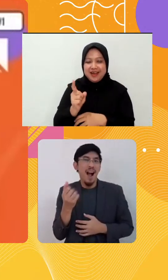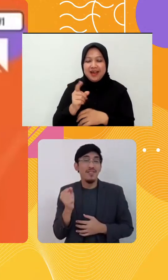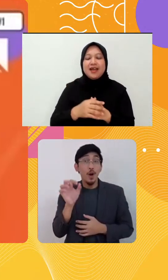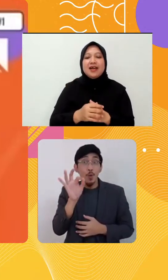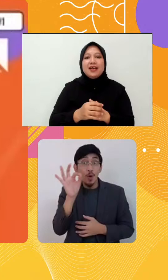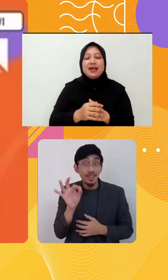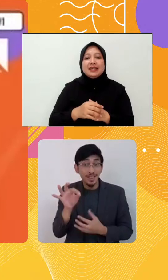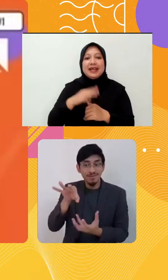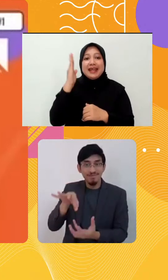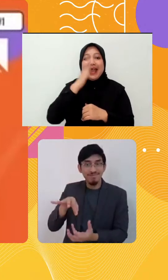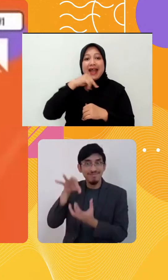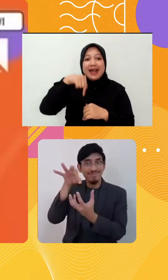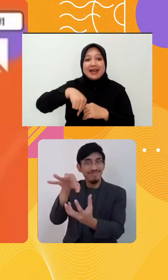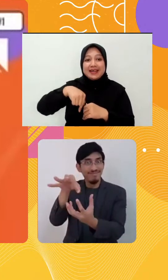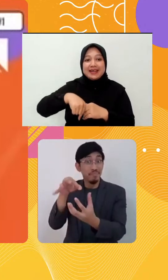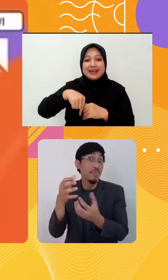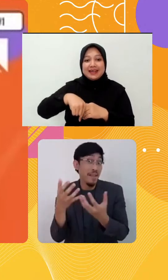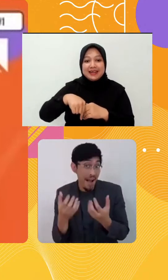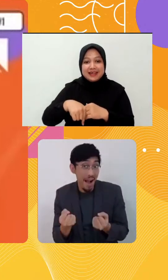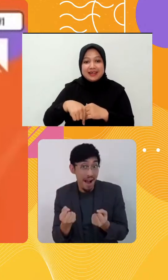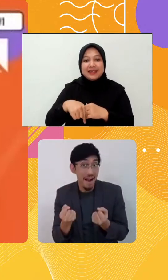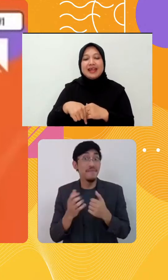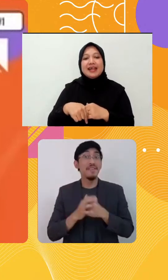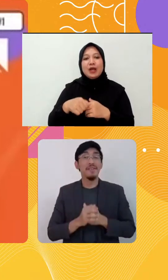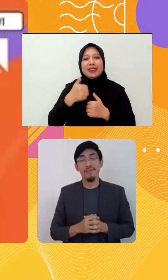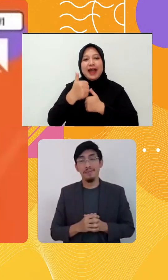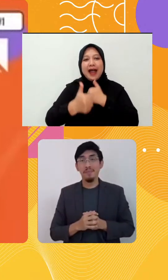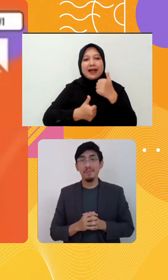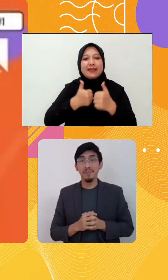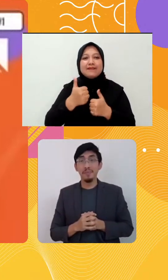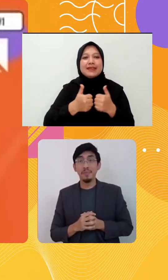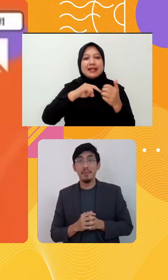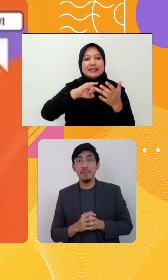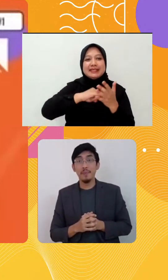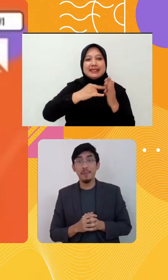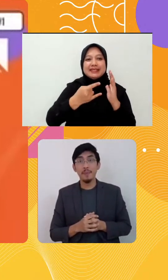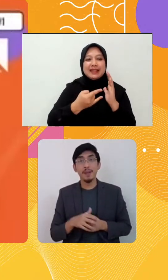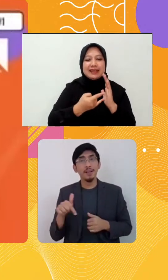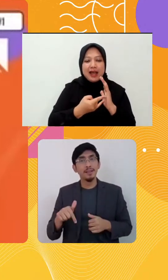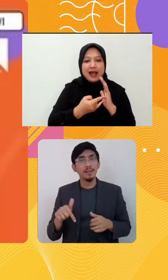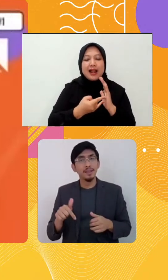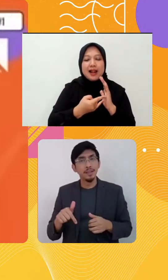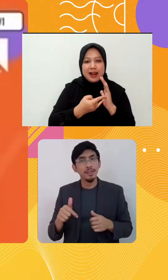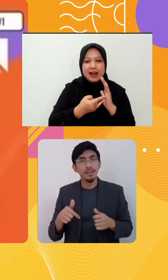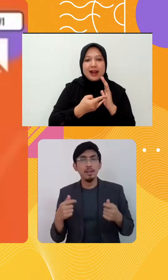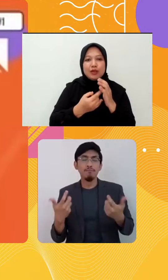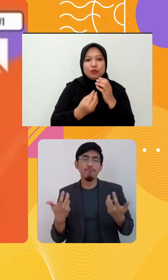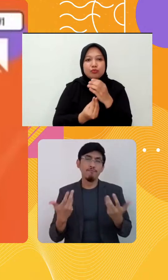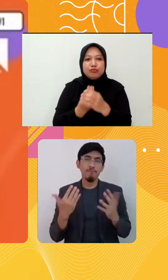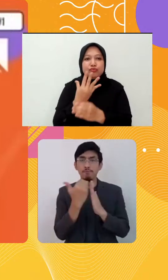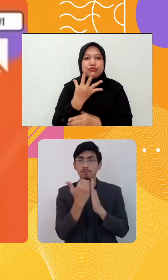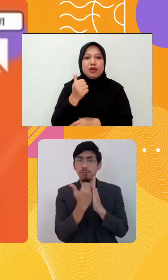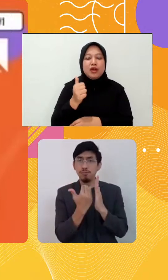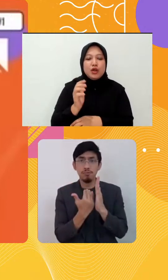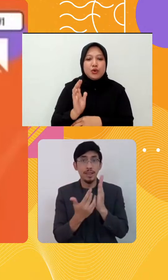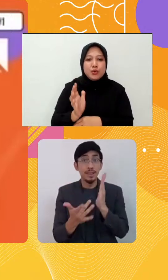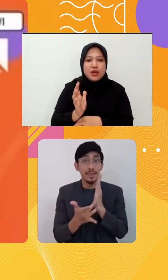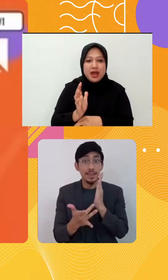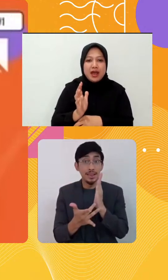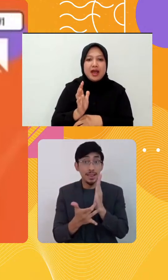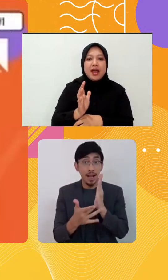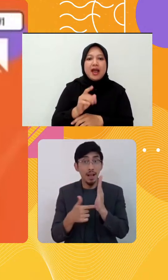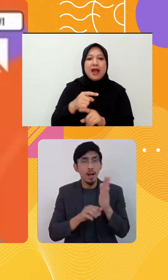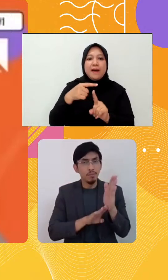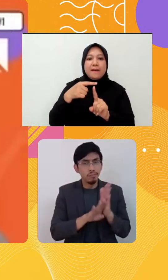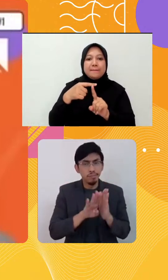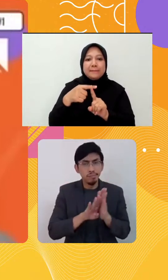today the digital activity is rising, and also the access of the SRHR